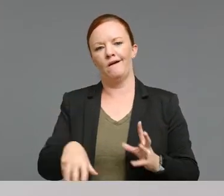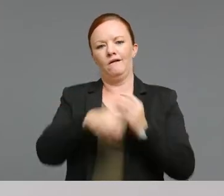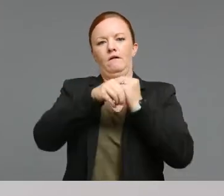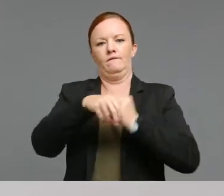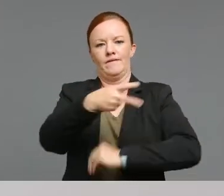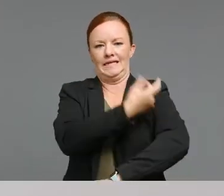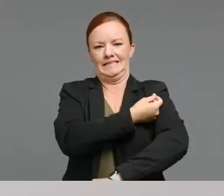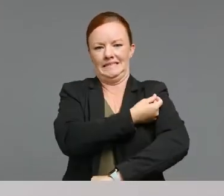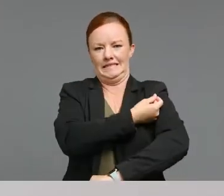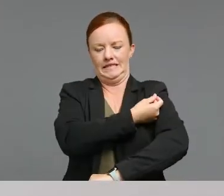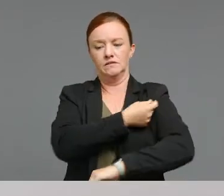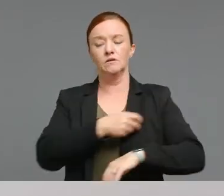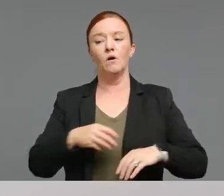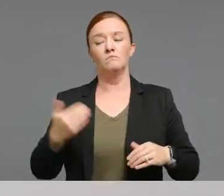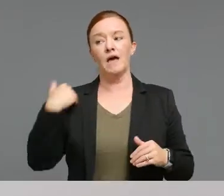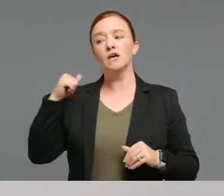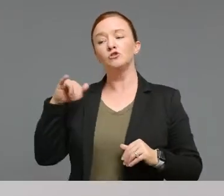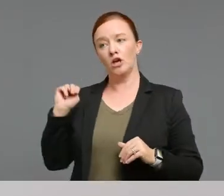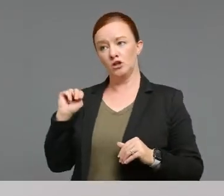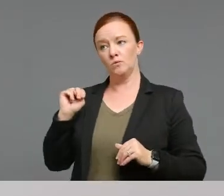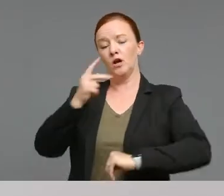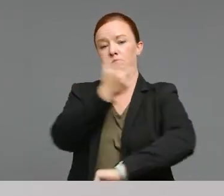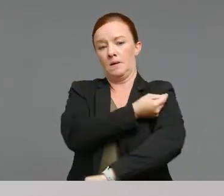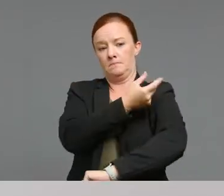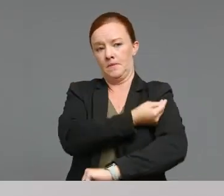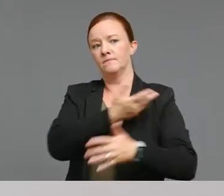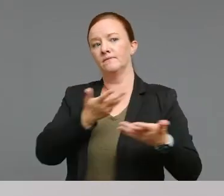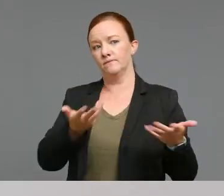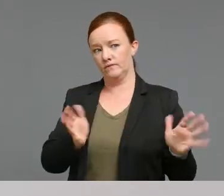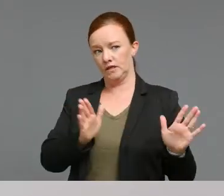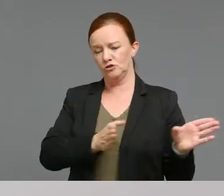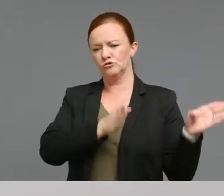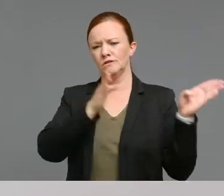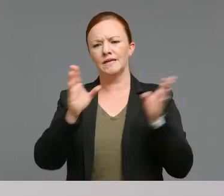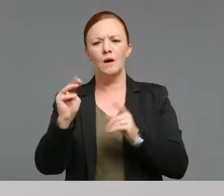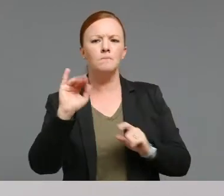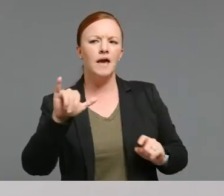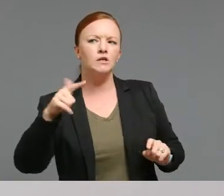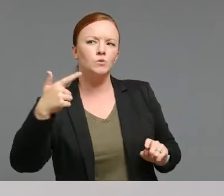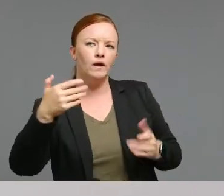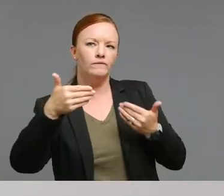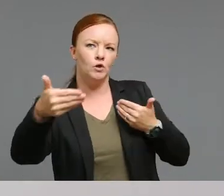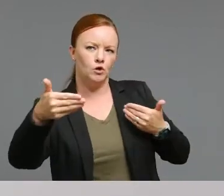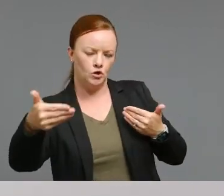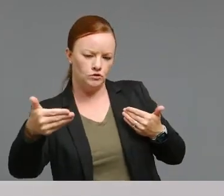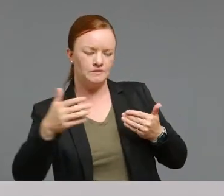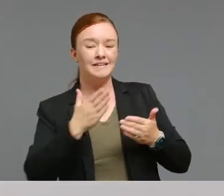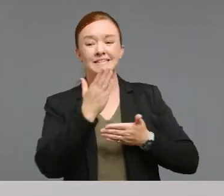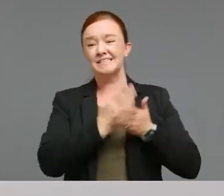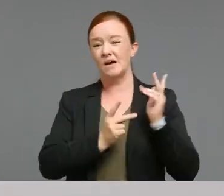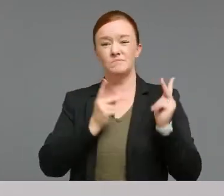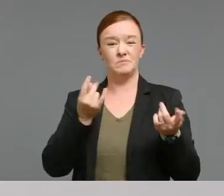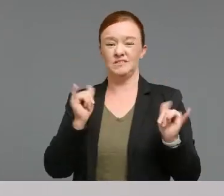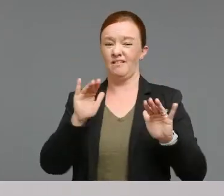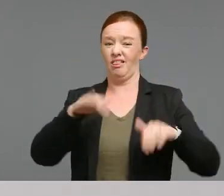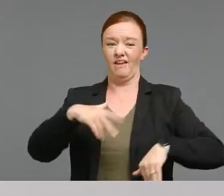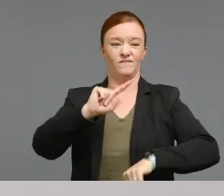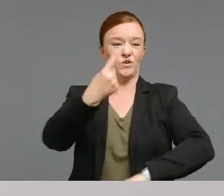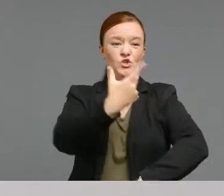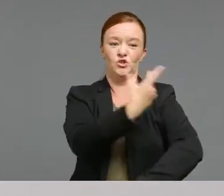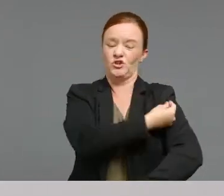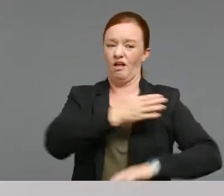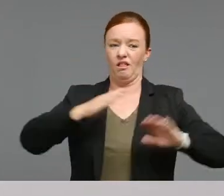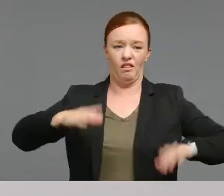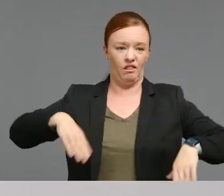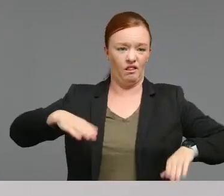in January. It's the 21st of May. You're still trying to get first shots into arms. What are the